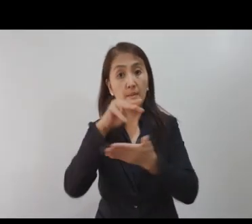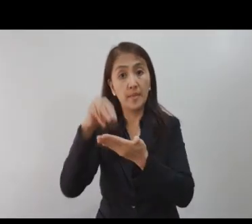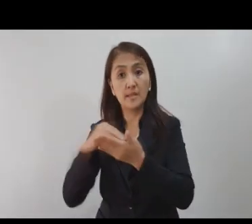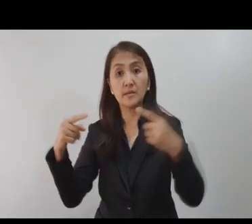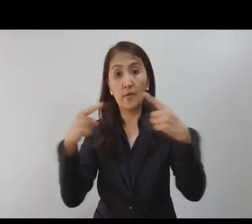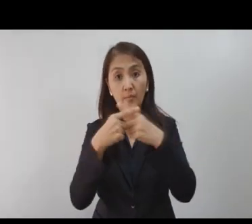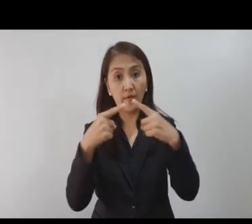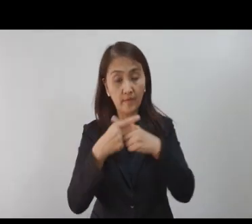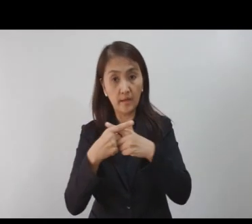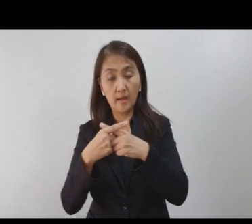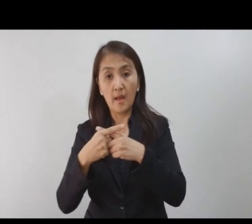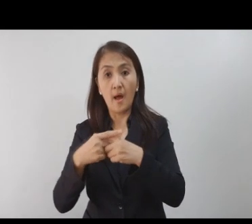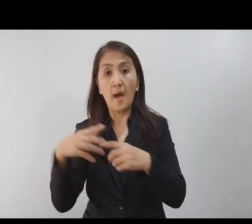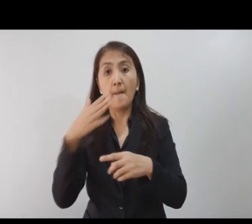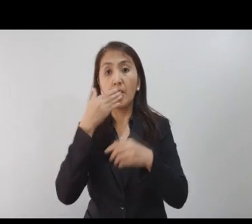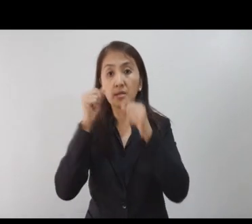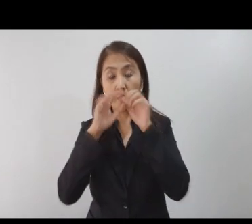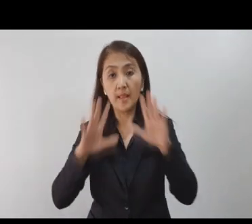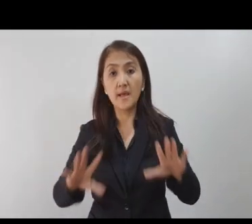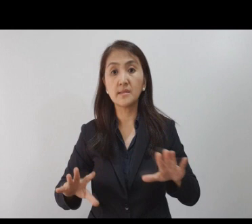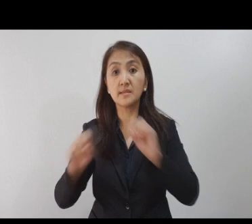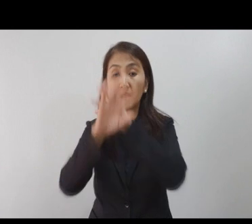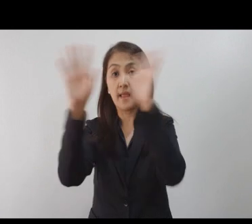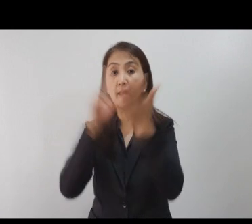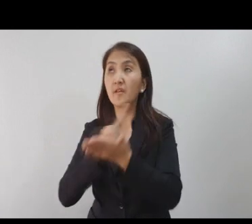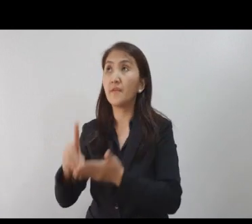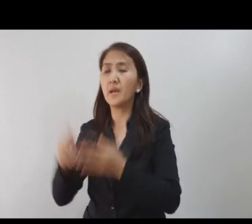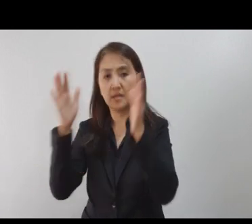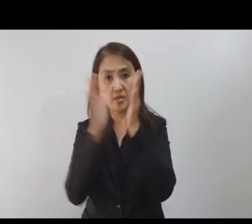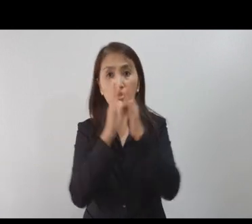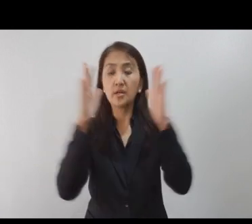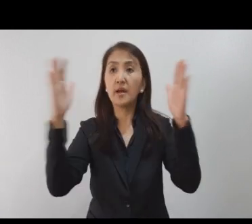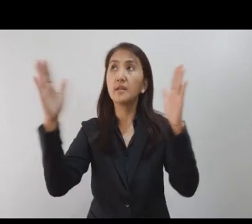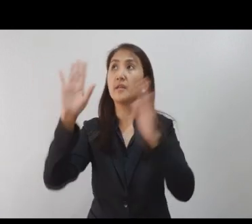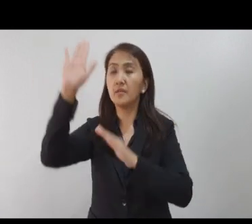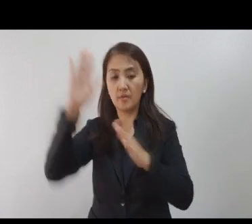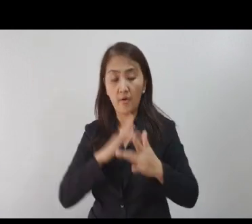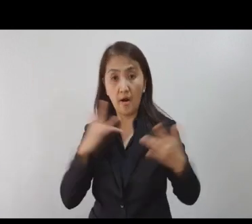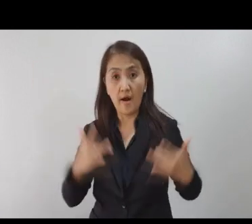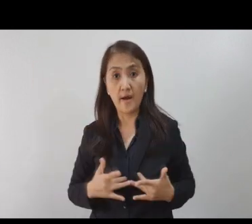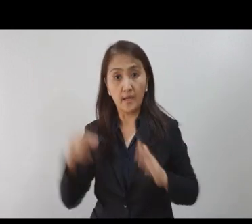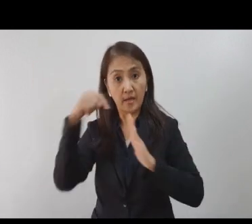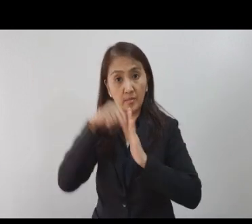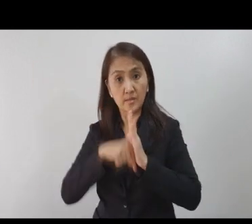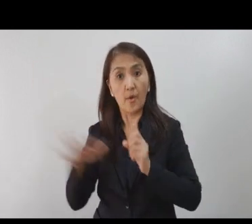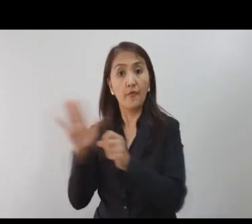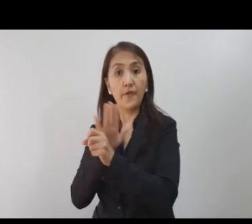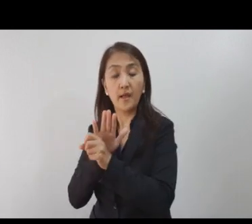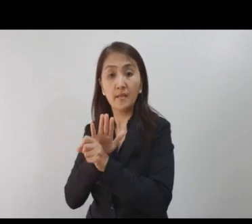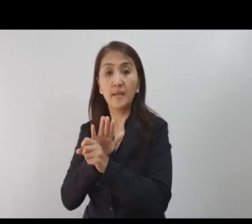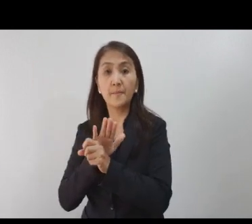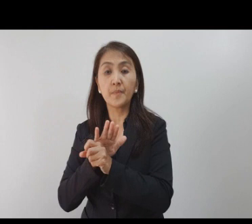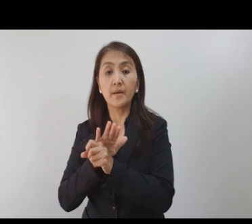the midst of woe. O most blessed light divine, shine within these hearts of yours, and our